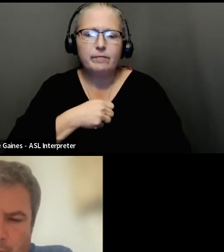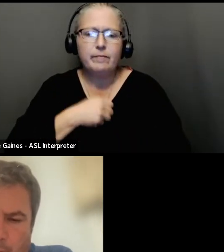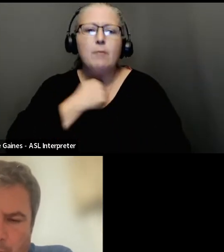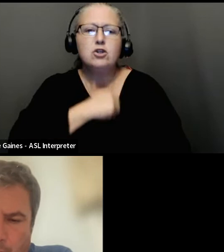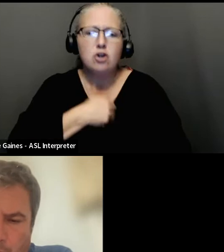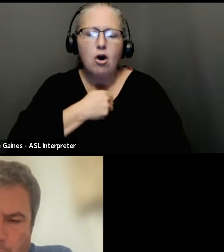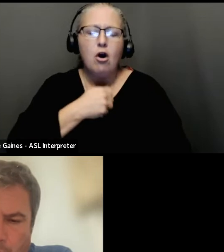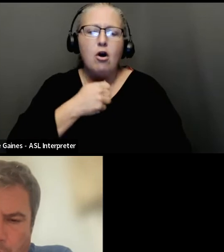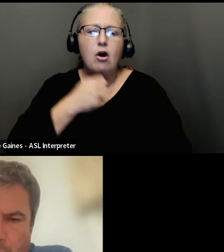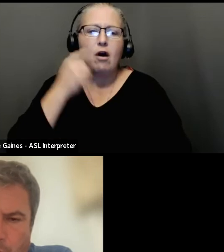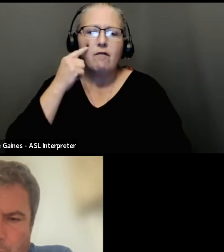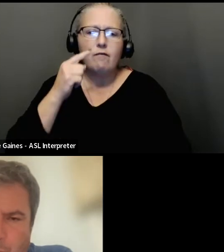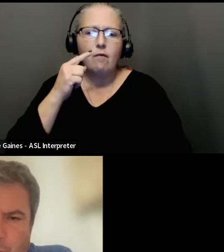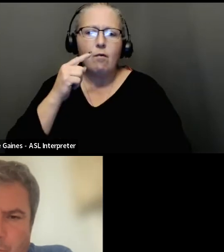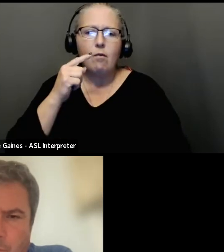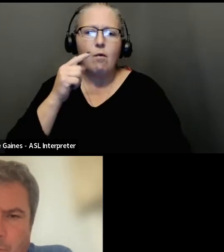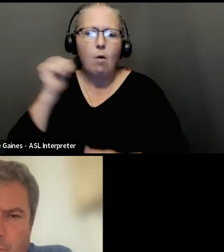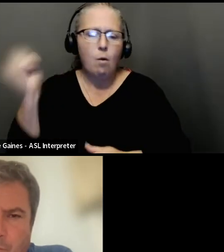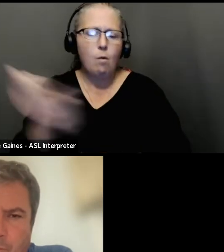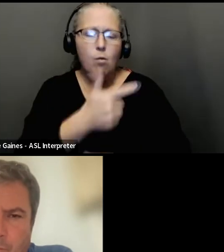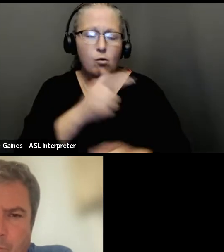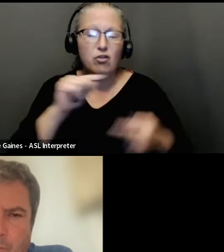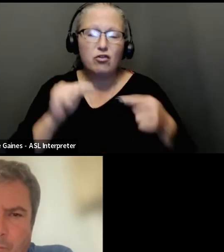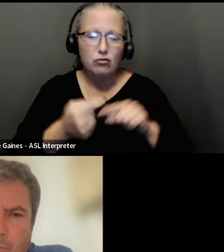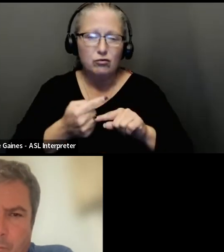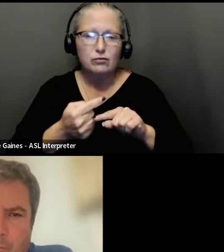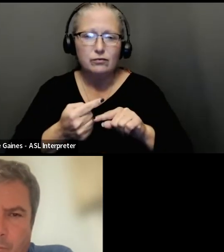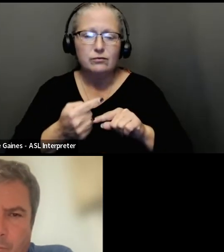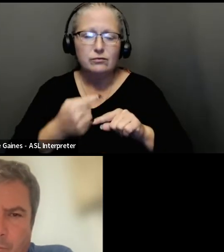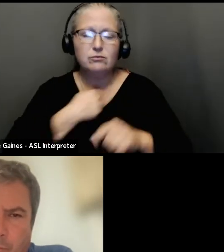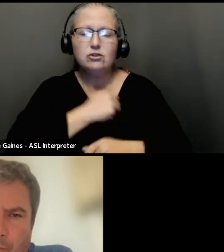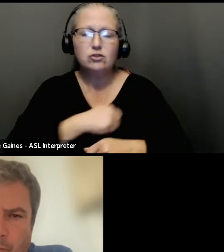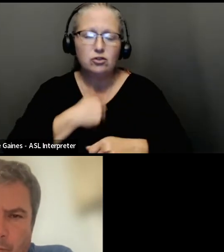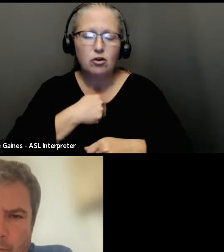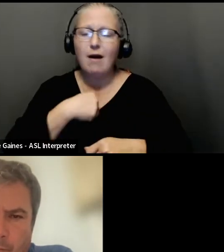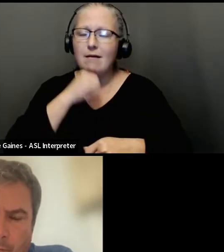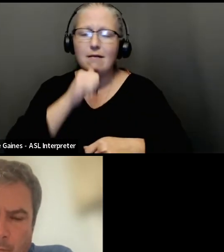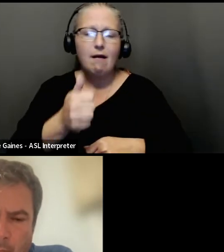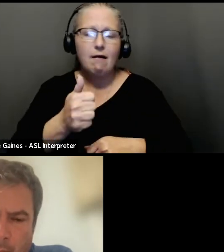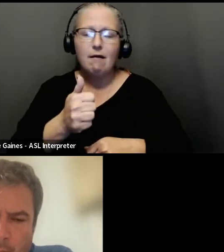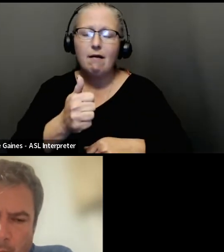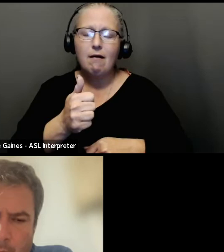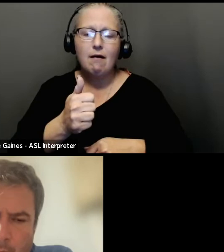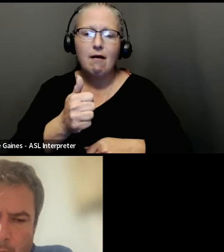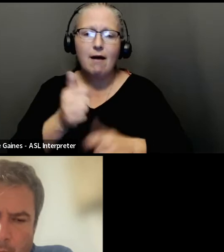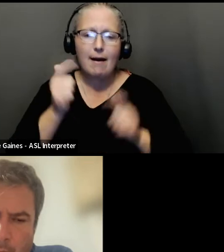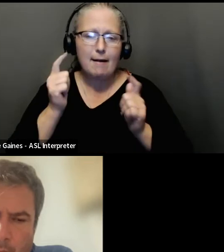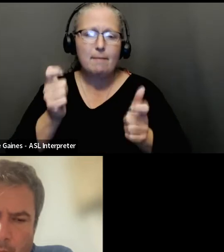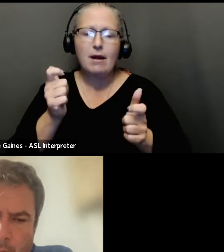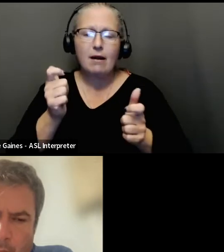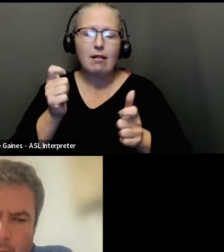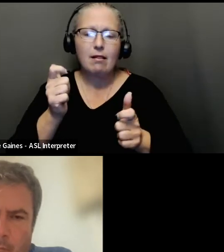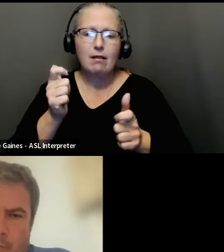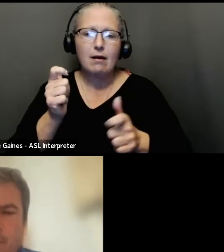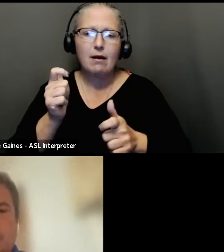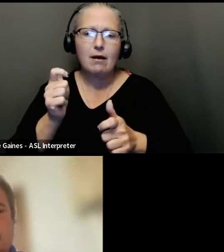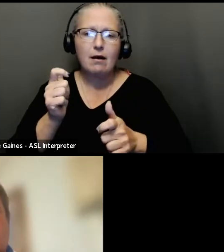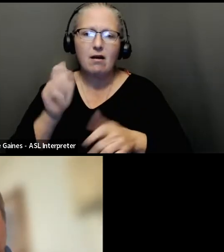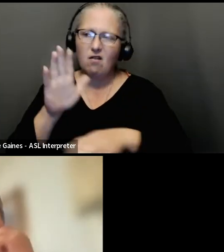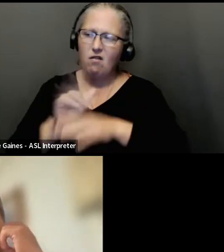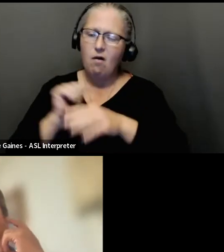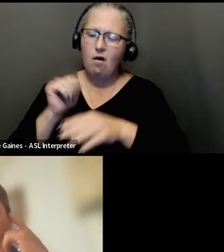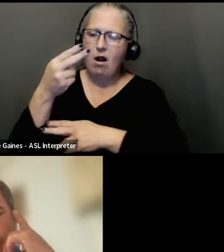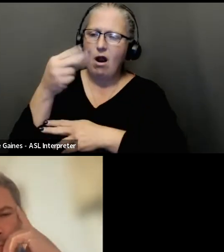sorry for the hurt that everyone's feeling. I'm sorry that I didn't immediately call out Hamas as a terrorist